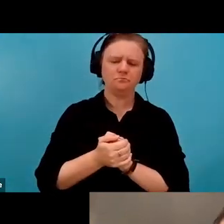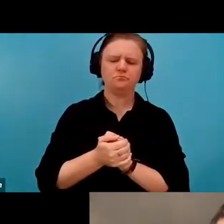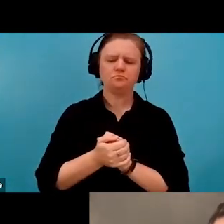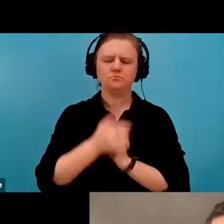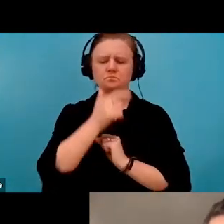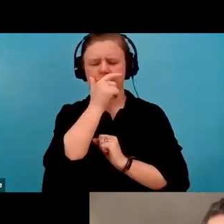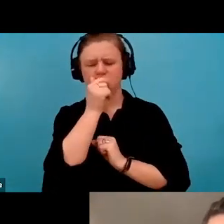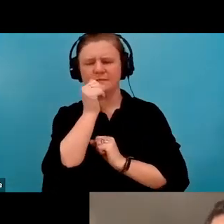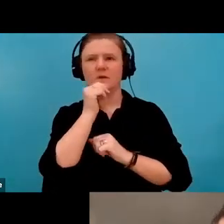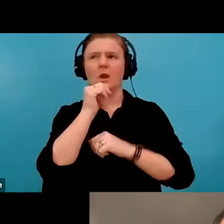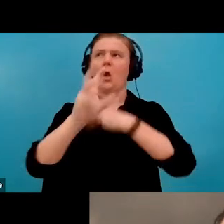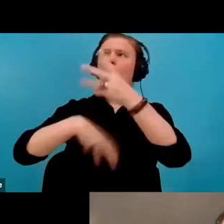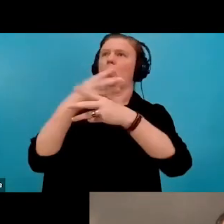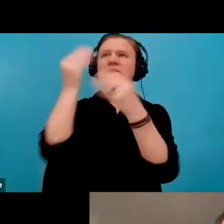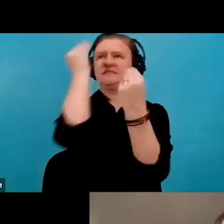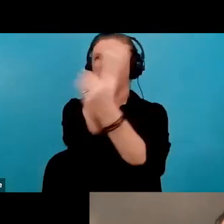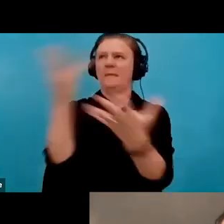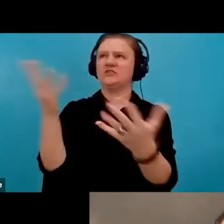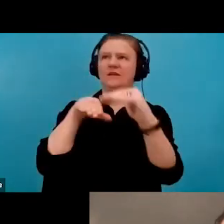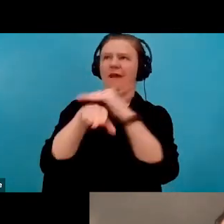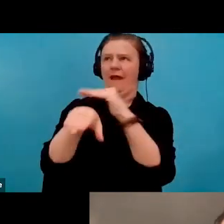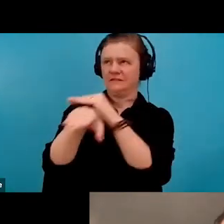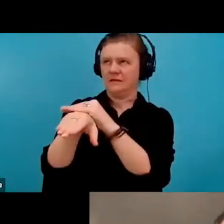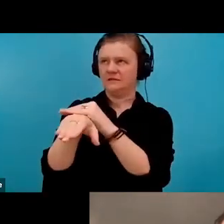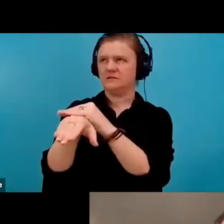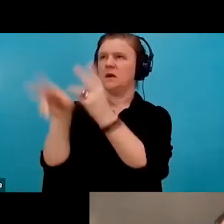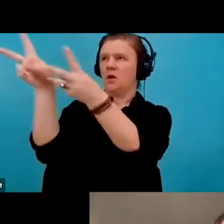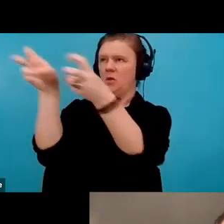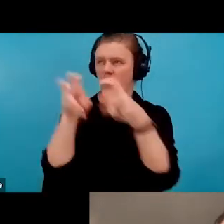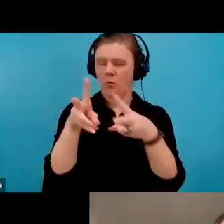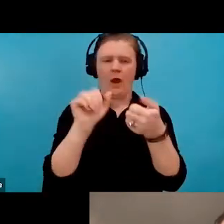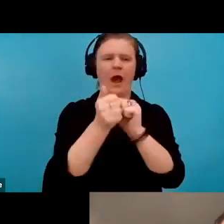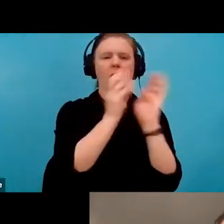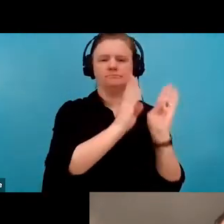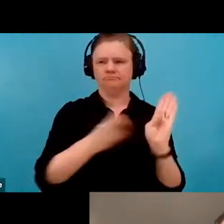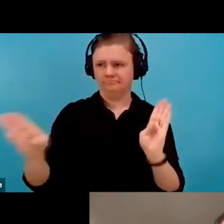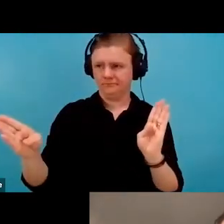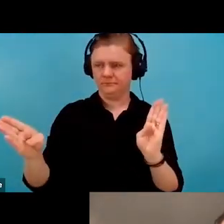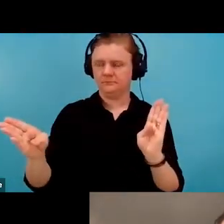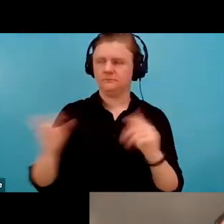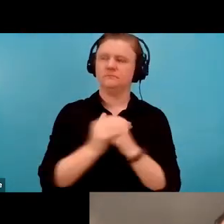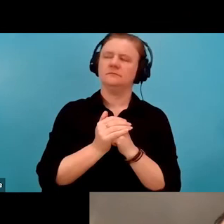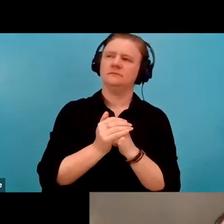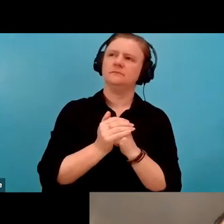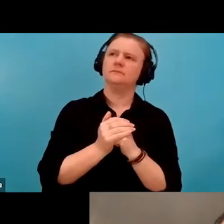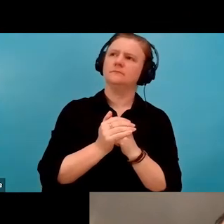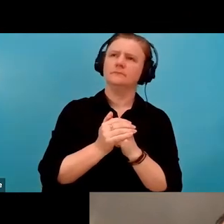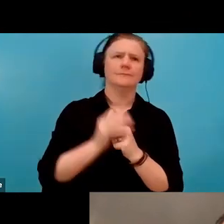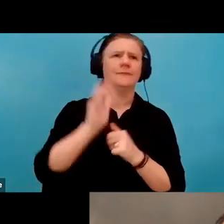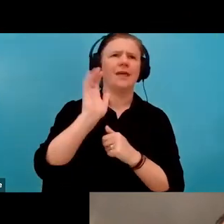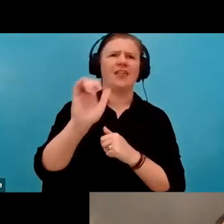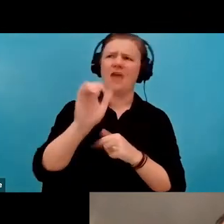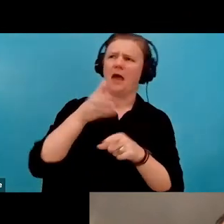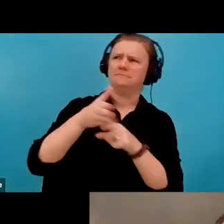access all of the world's information and how to organize all the information that we know in the world. To me, it was always very appealing to think